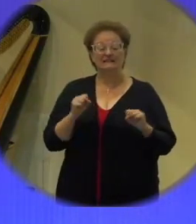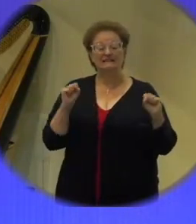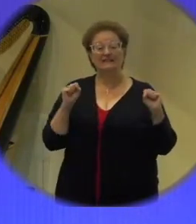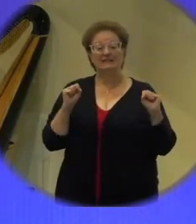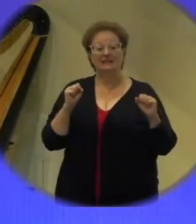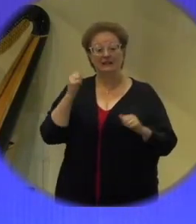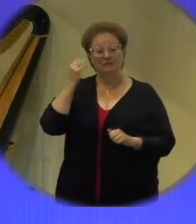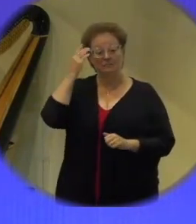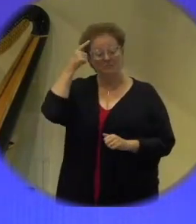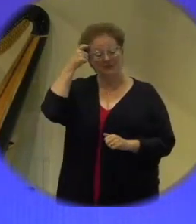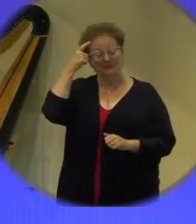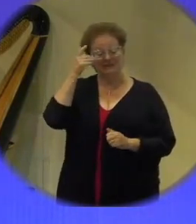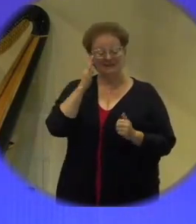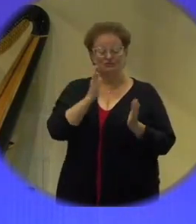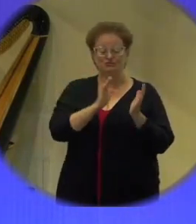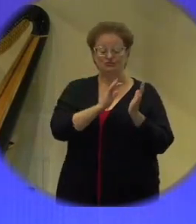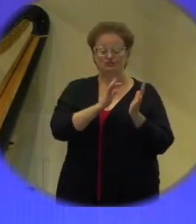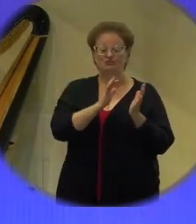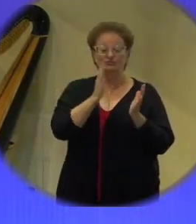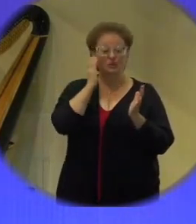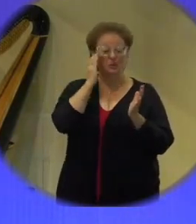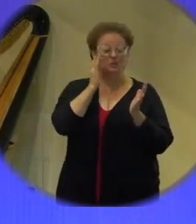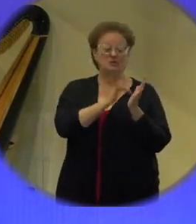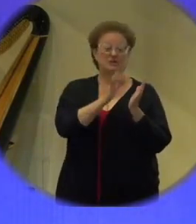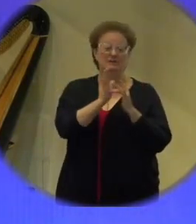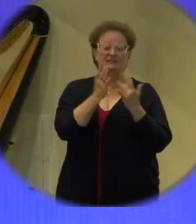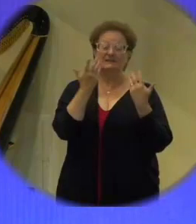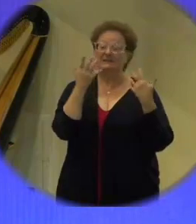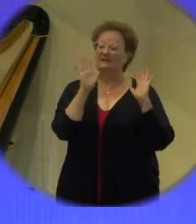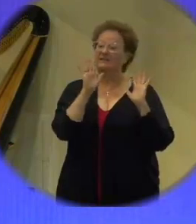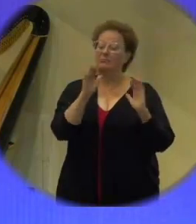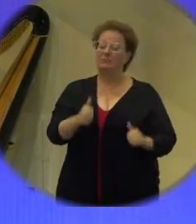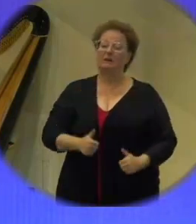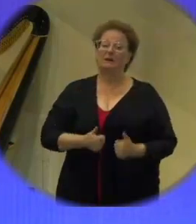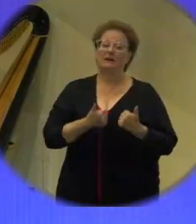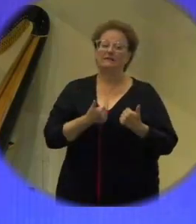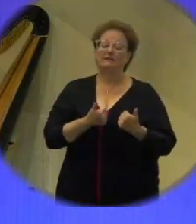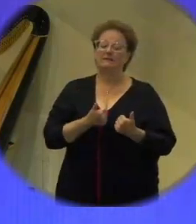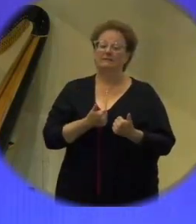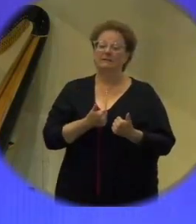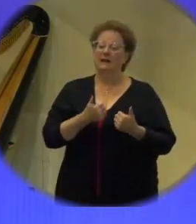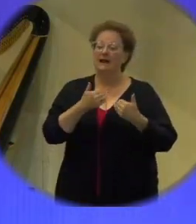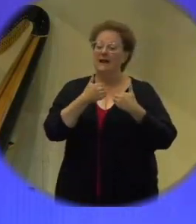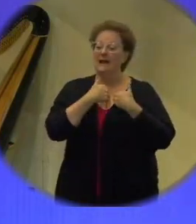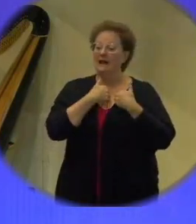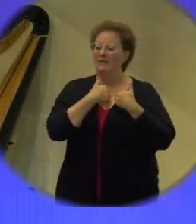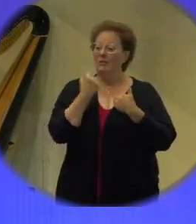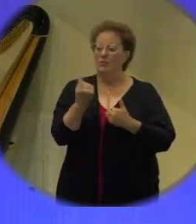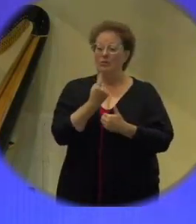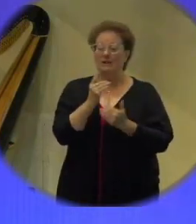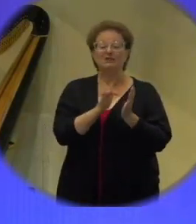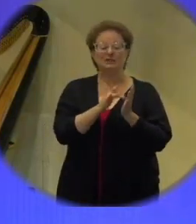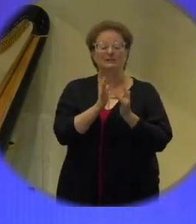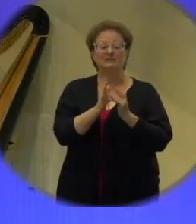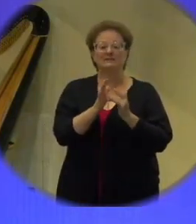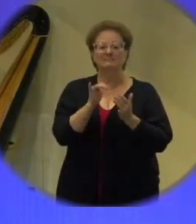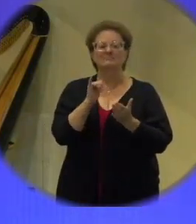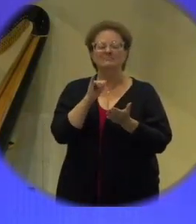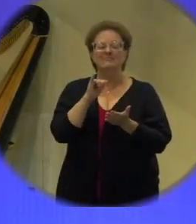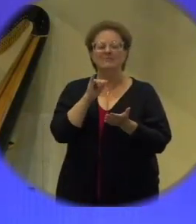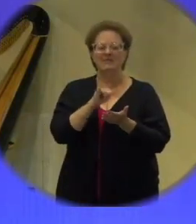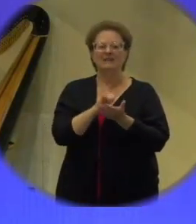he knew Christ gave his life for him. And that's all. When all you have is Jesus, that's all you need. And he learned